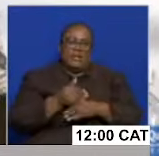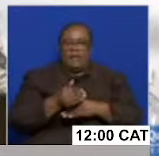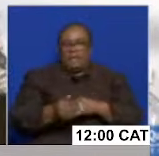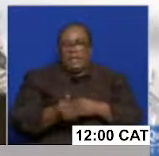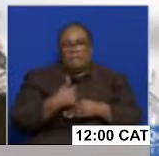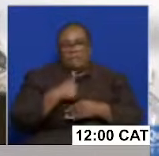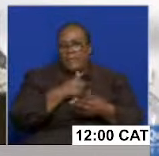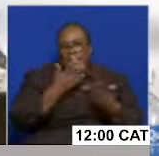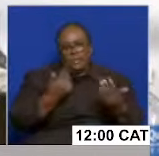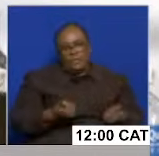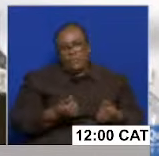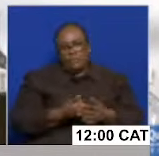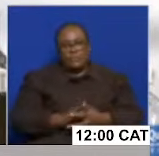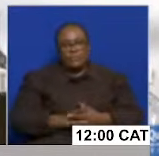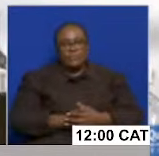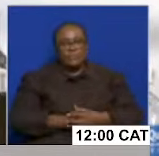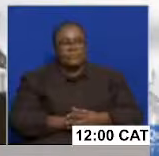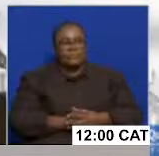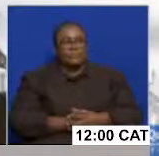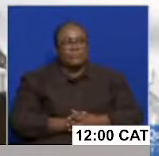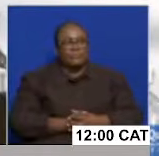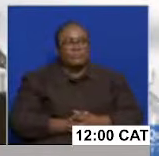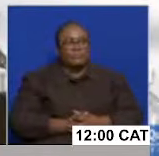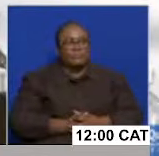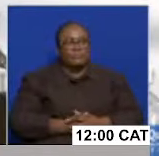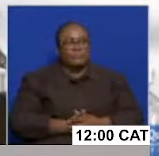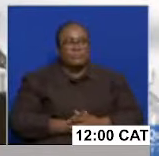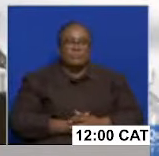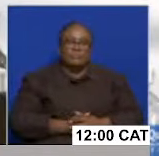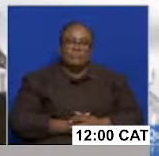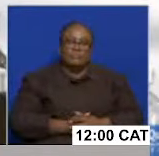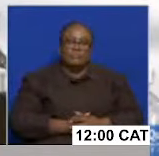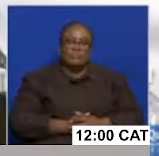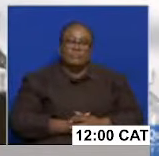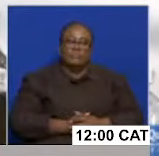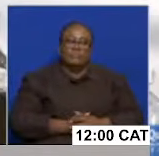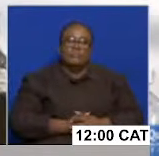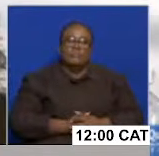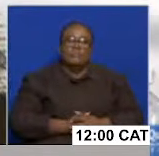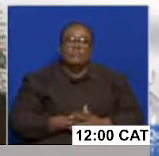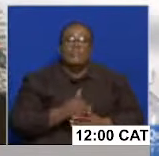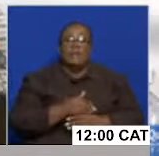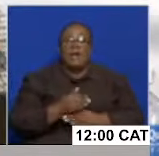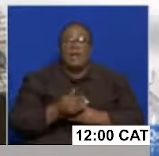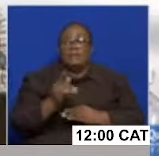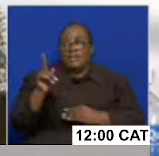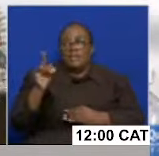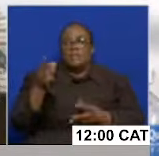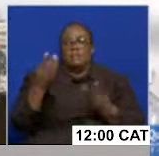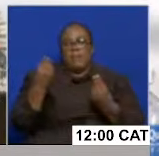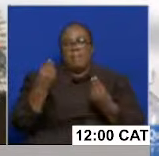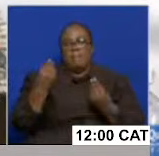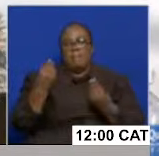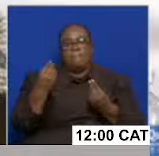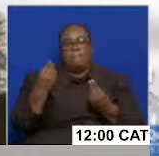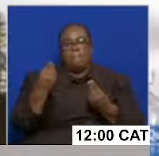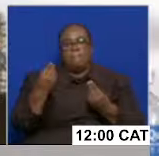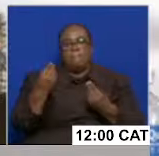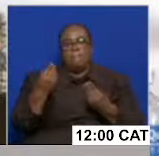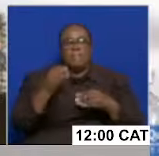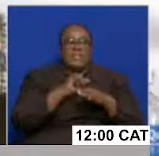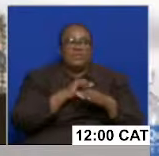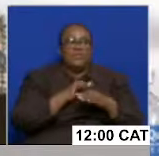after he got what he wanted from us? So seeing this so much,